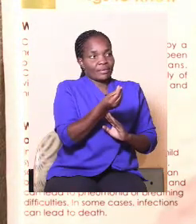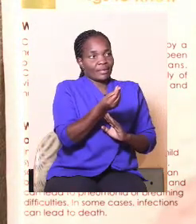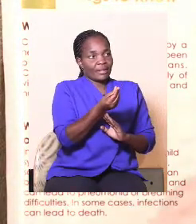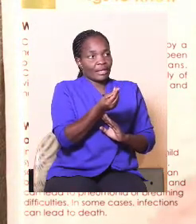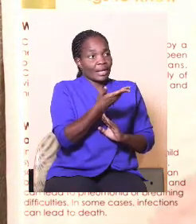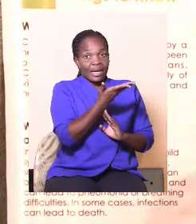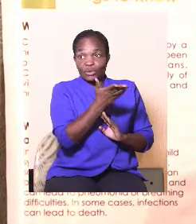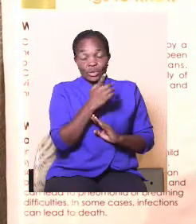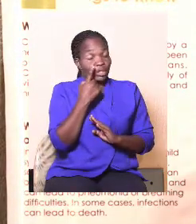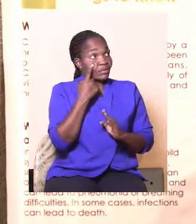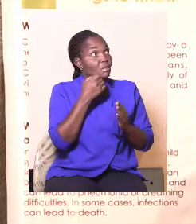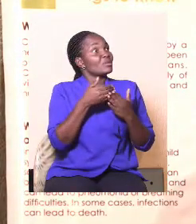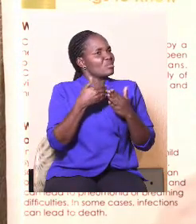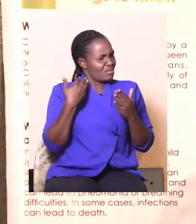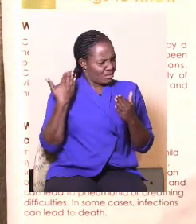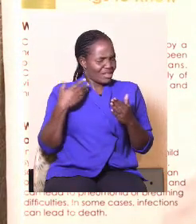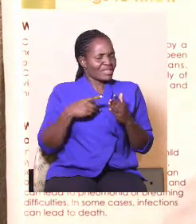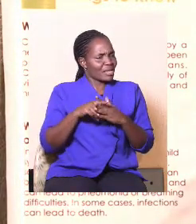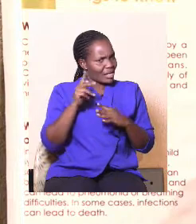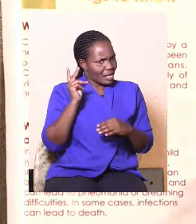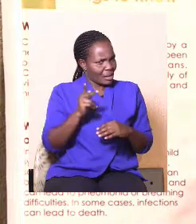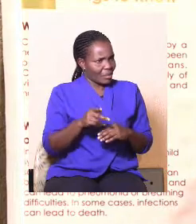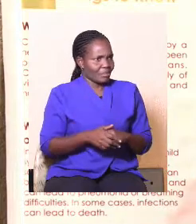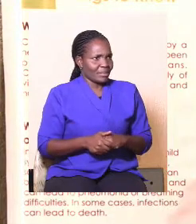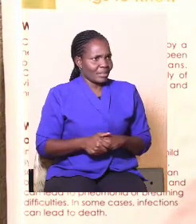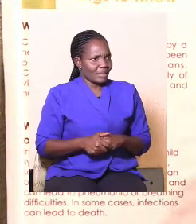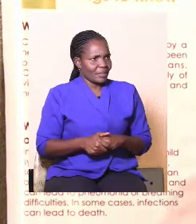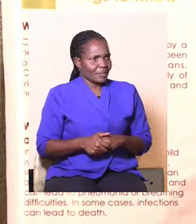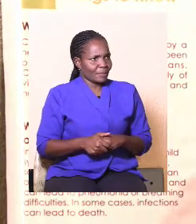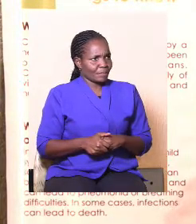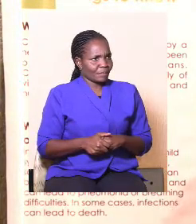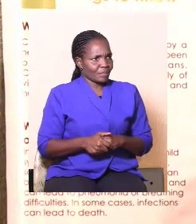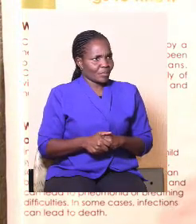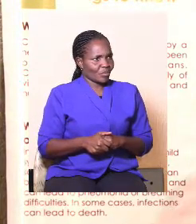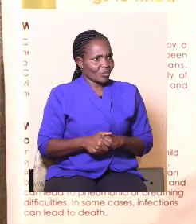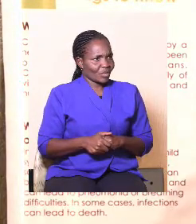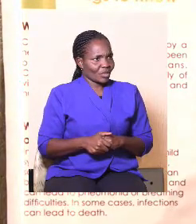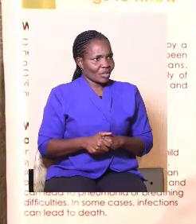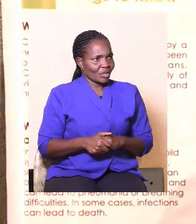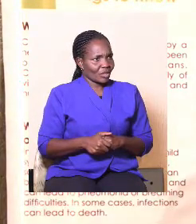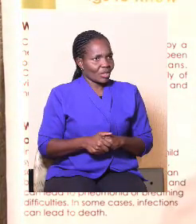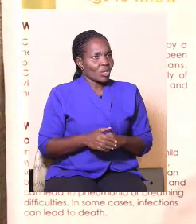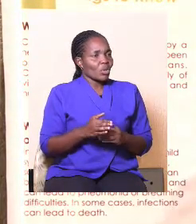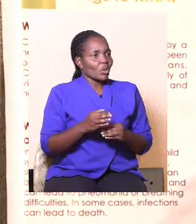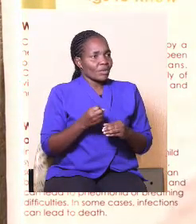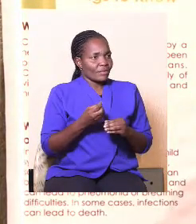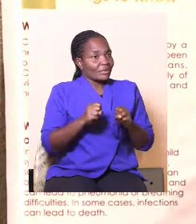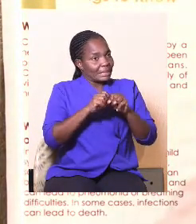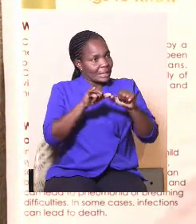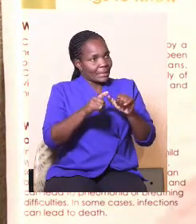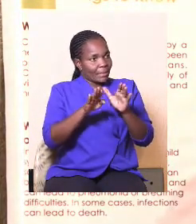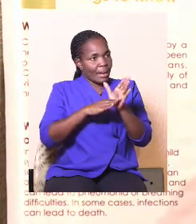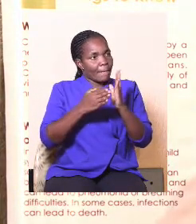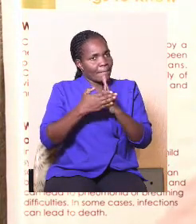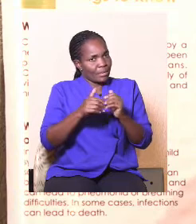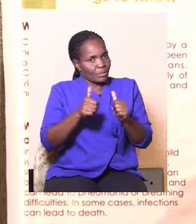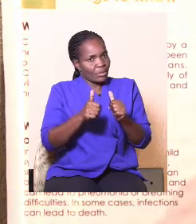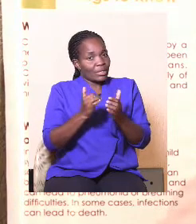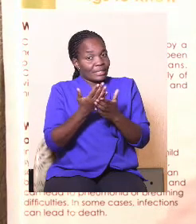have seen before. When the situation stabilizes, some of that money will come back, and I believe the